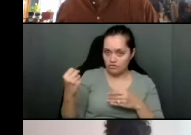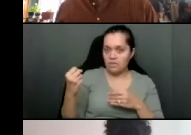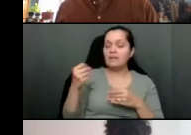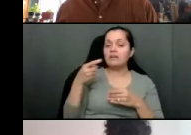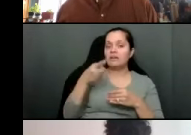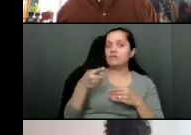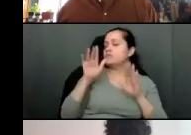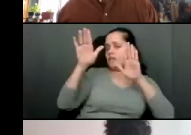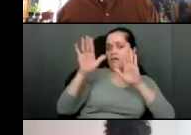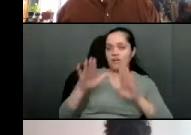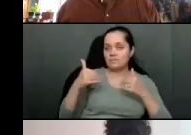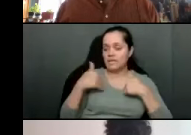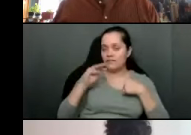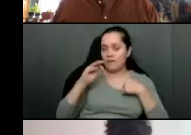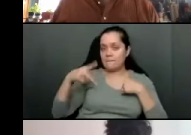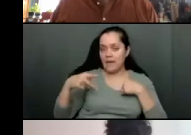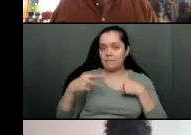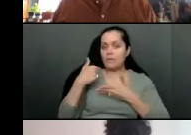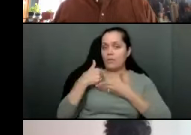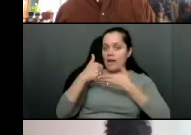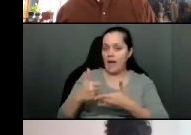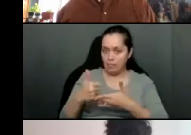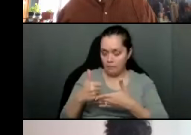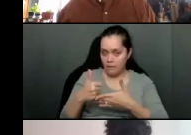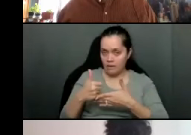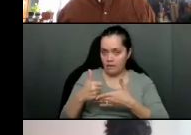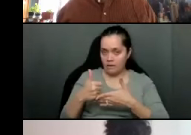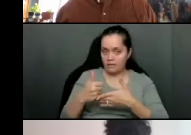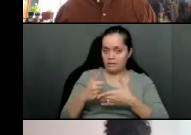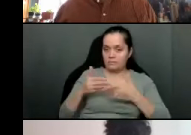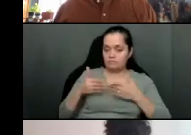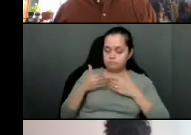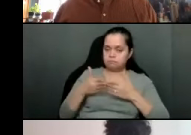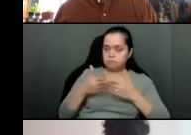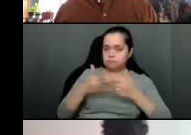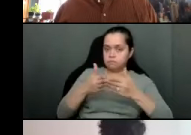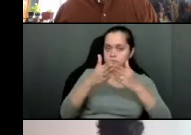was awesome to have a map that would help you go across the ocean.